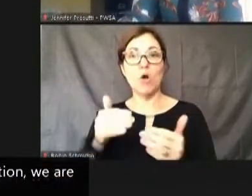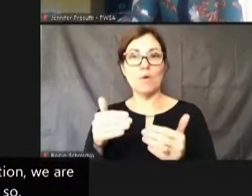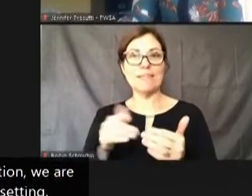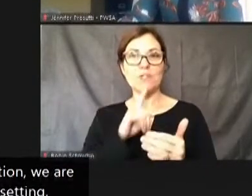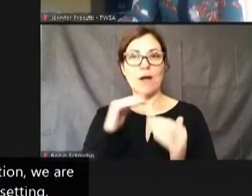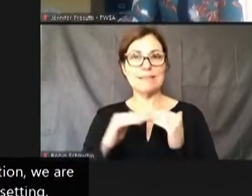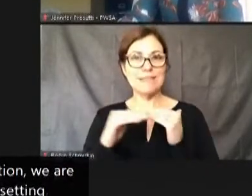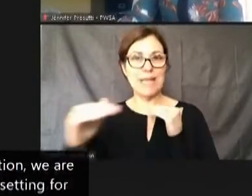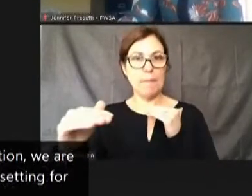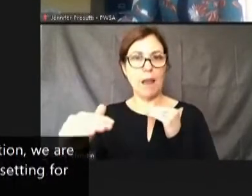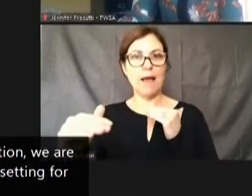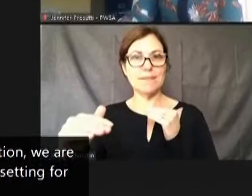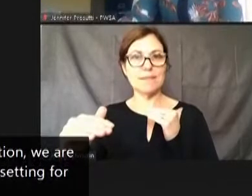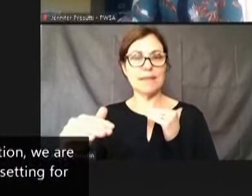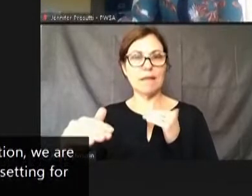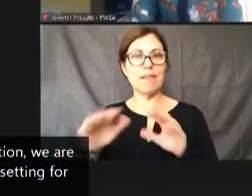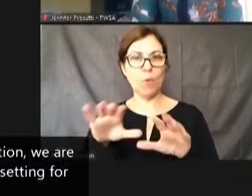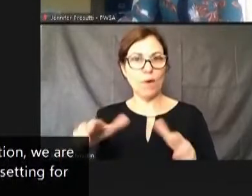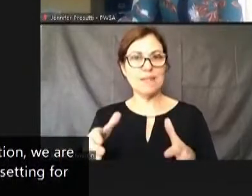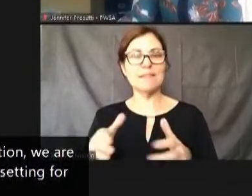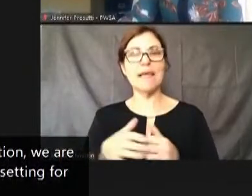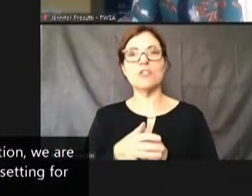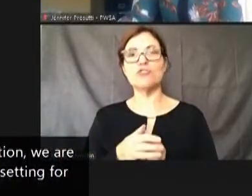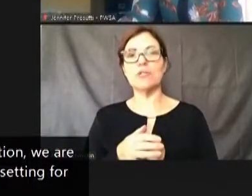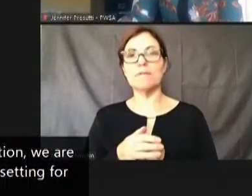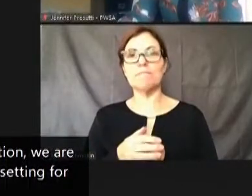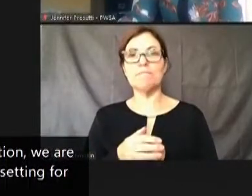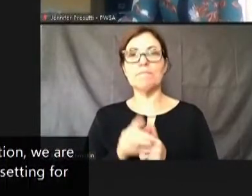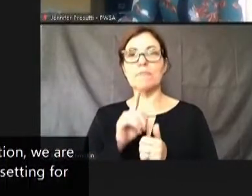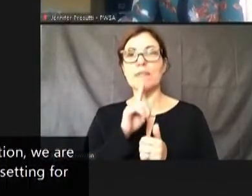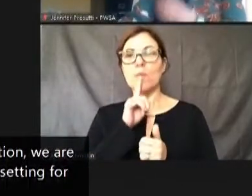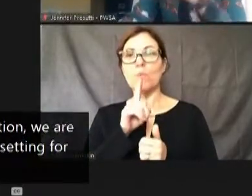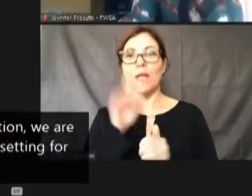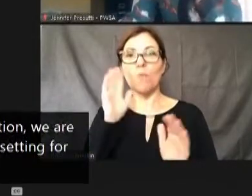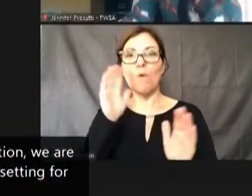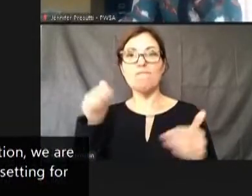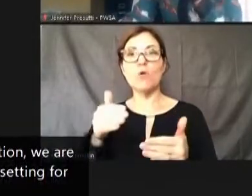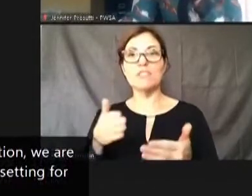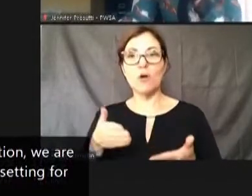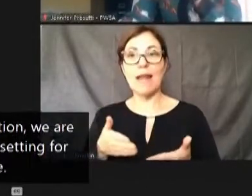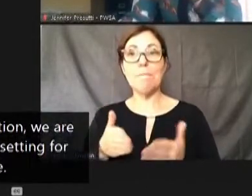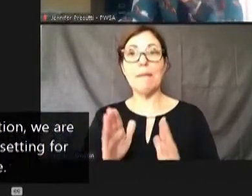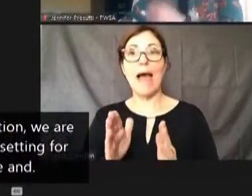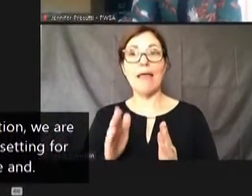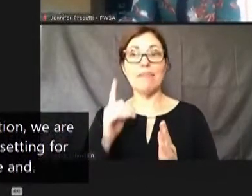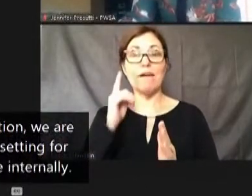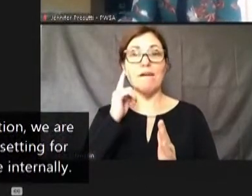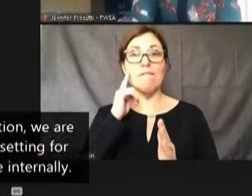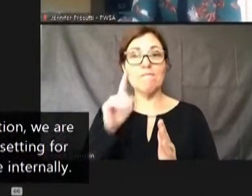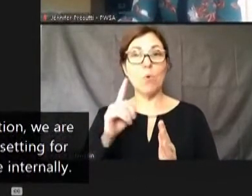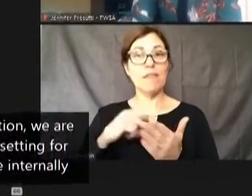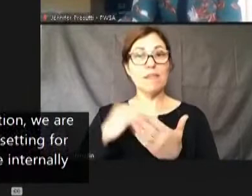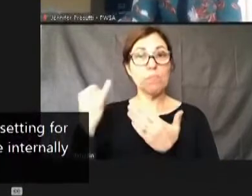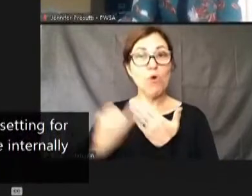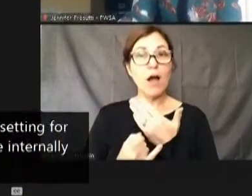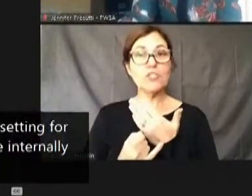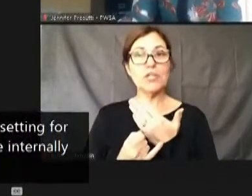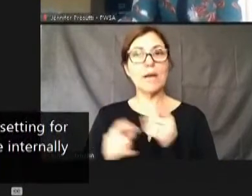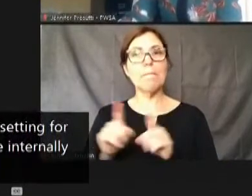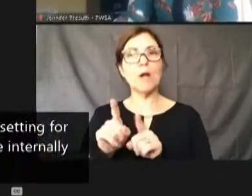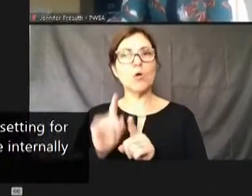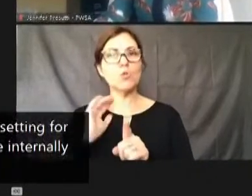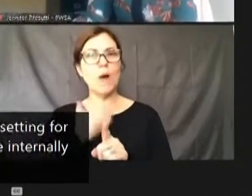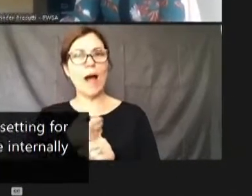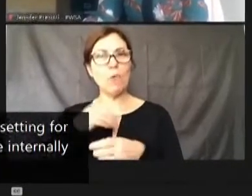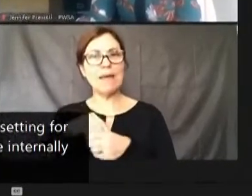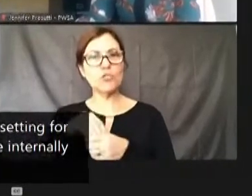setting forth a path for our projects, but also the culture internally at PWSA. We